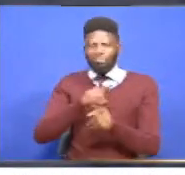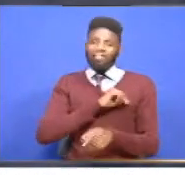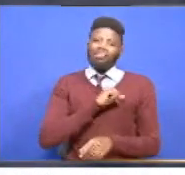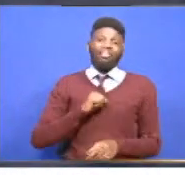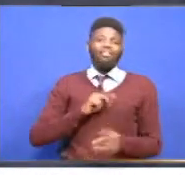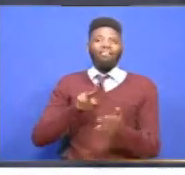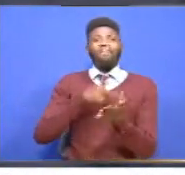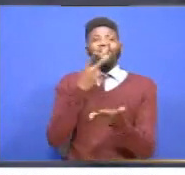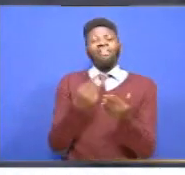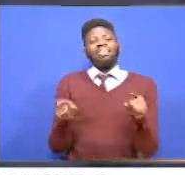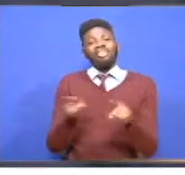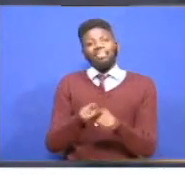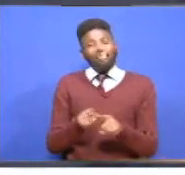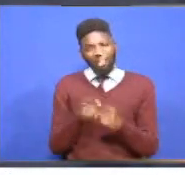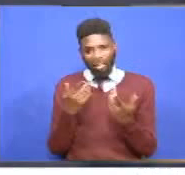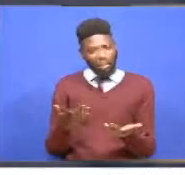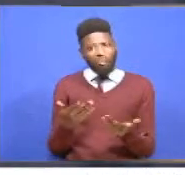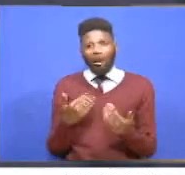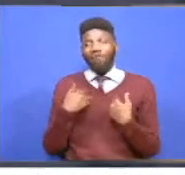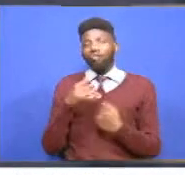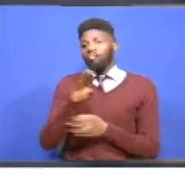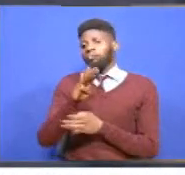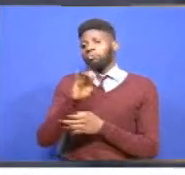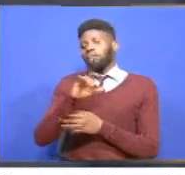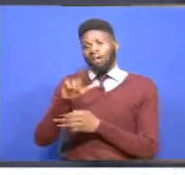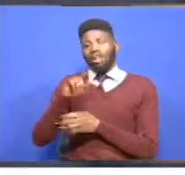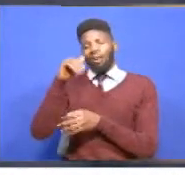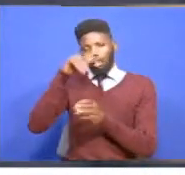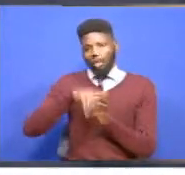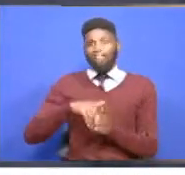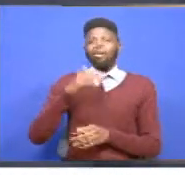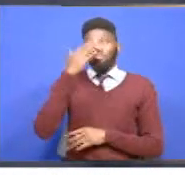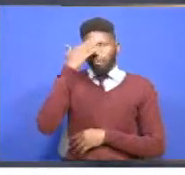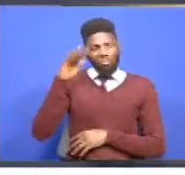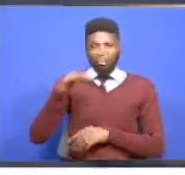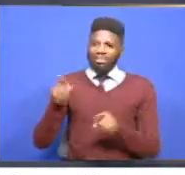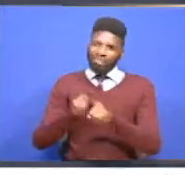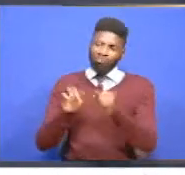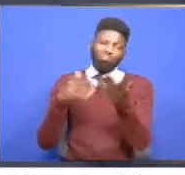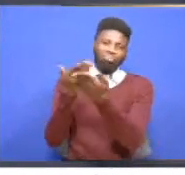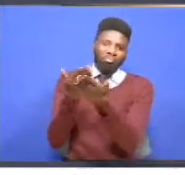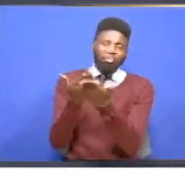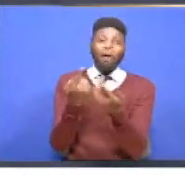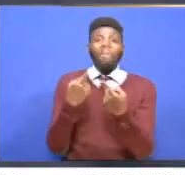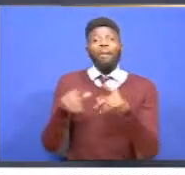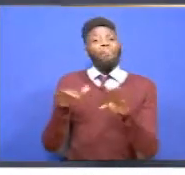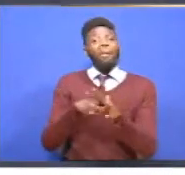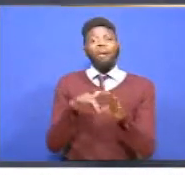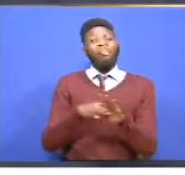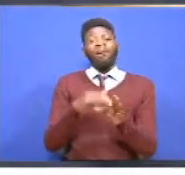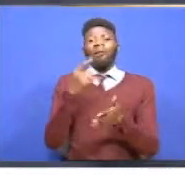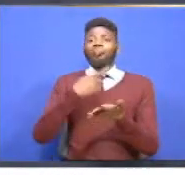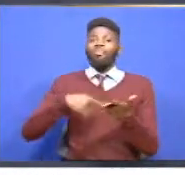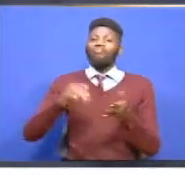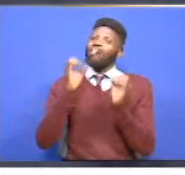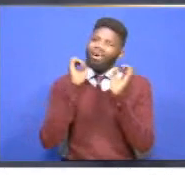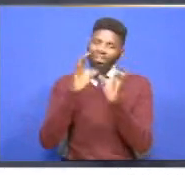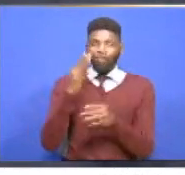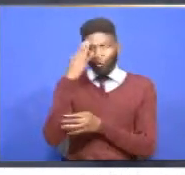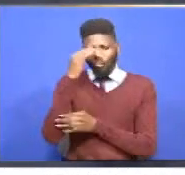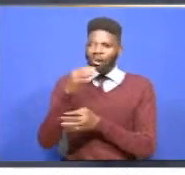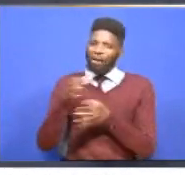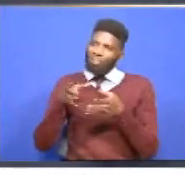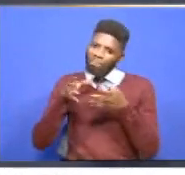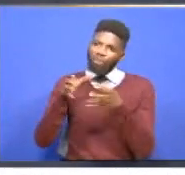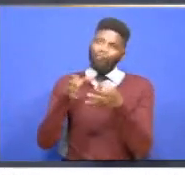been reintroduced in both houses severally, but the members seem reluctant to pass it. Why would you push the governor